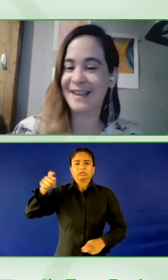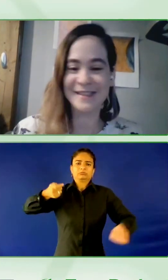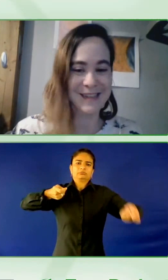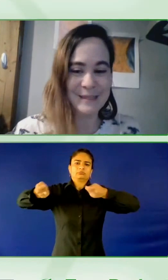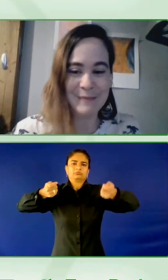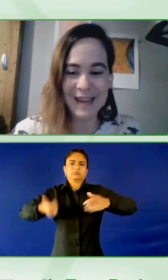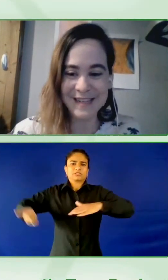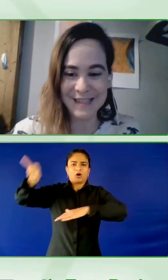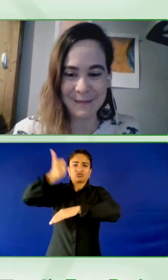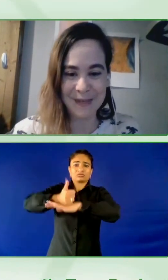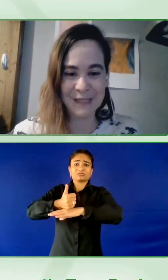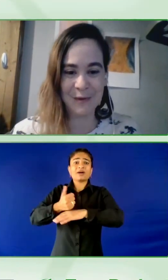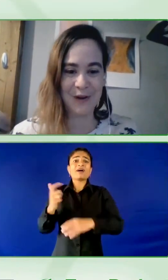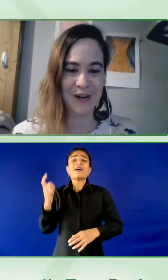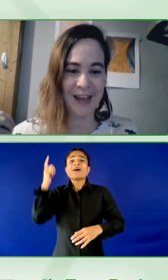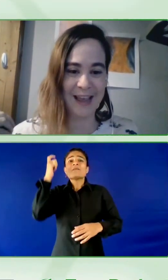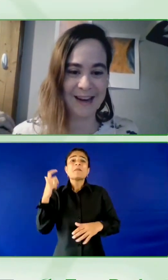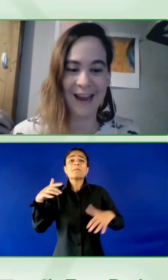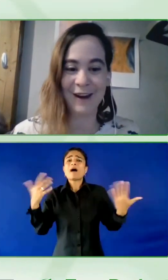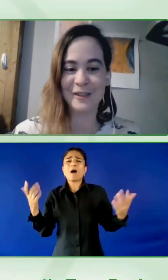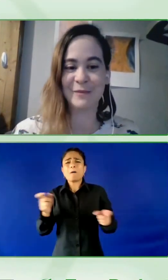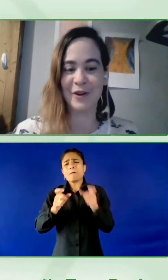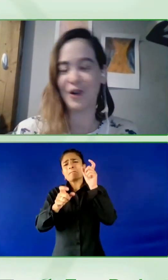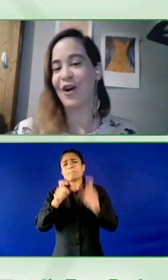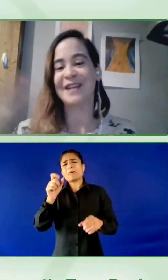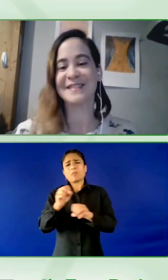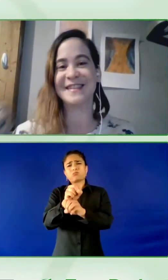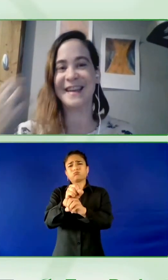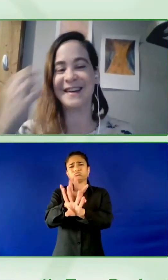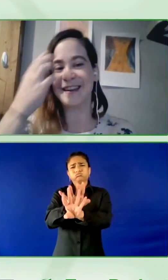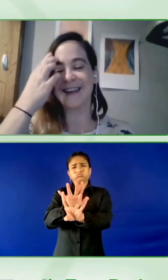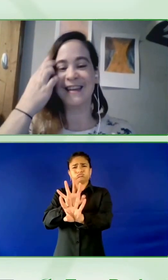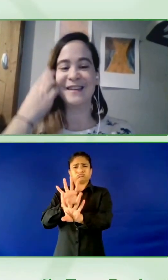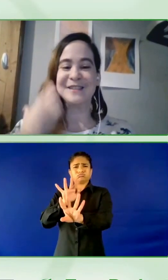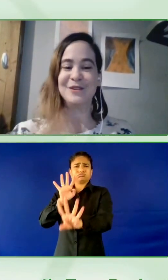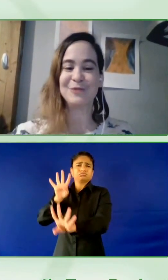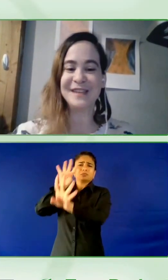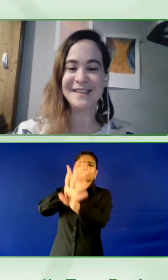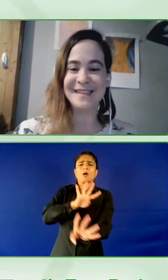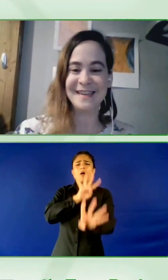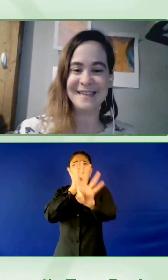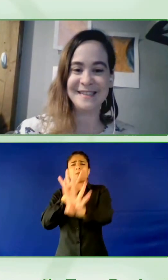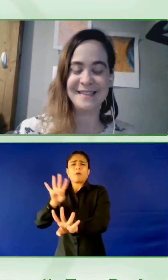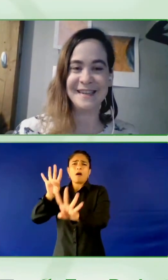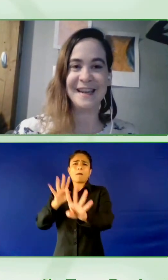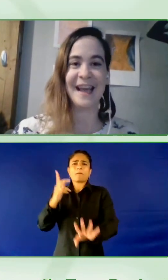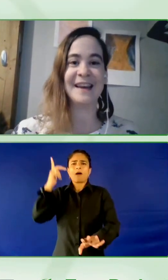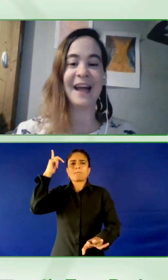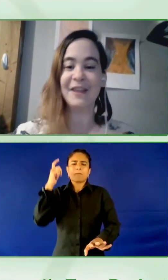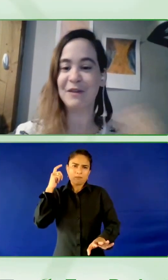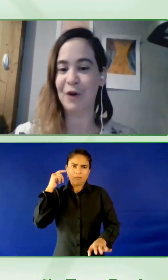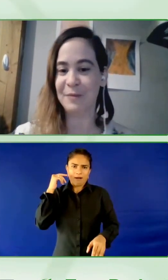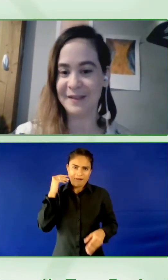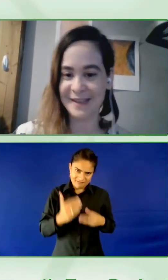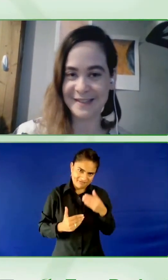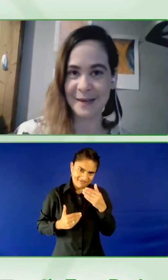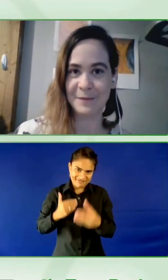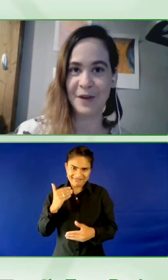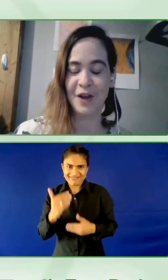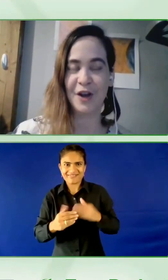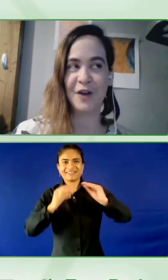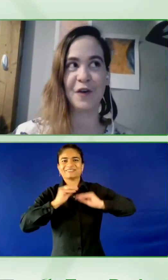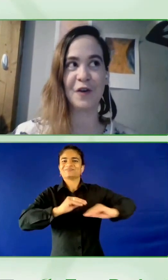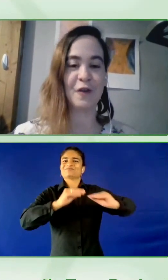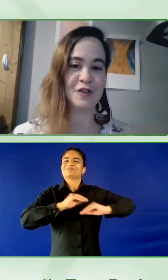it's expanding to Pittsburgh and Harrisburg across the state. So it's really exciting to see. And now that we've opened things